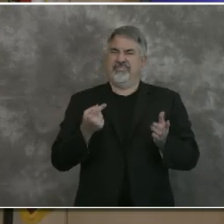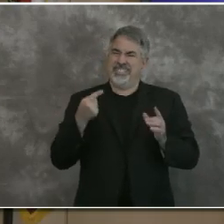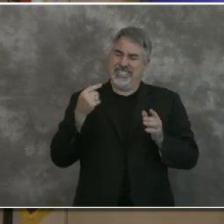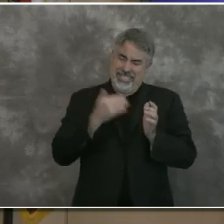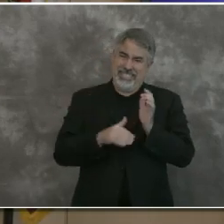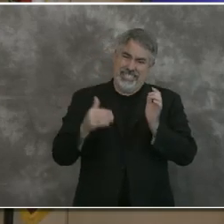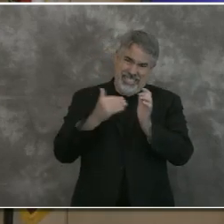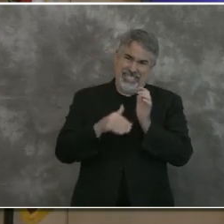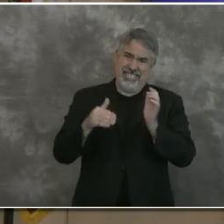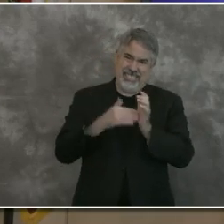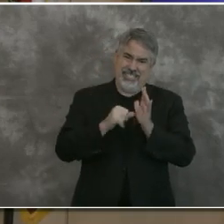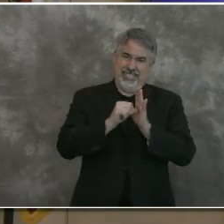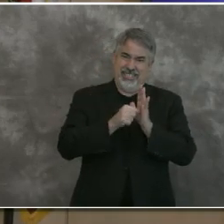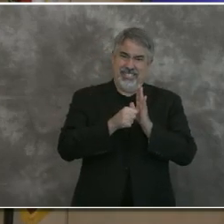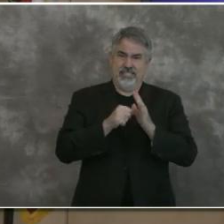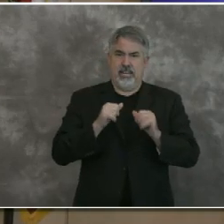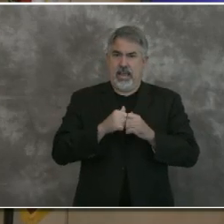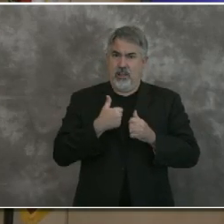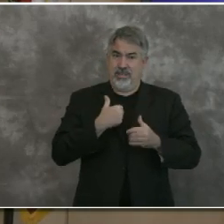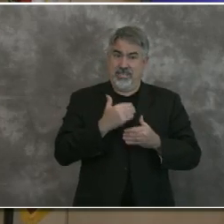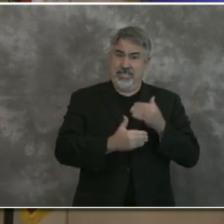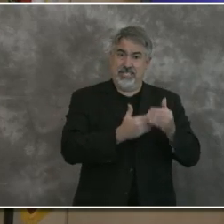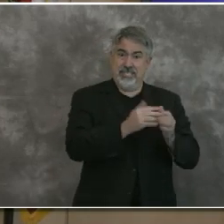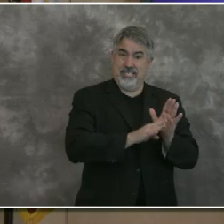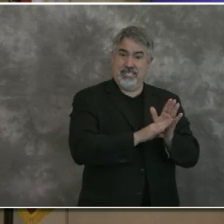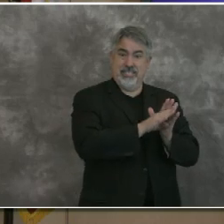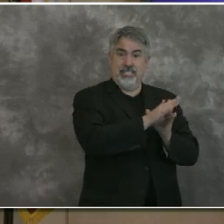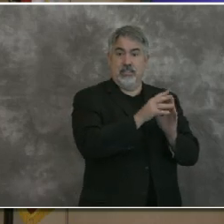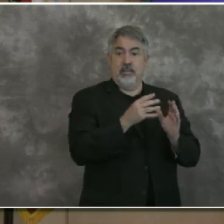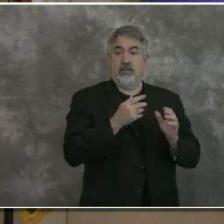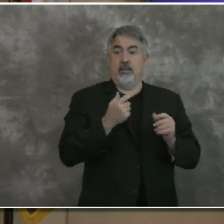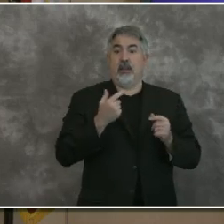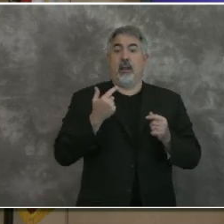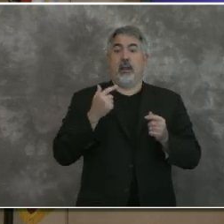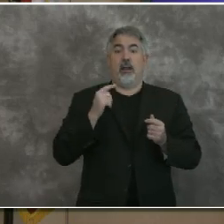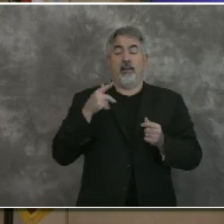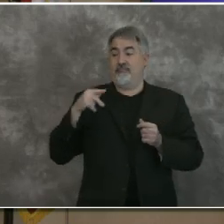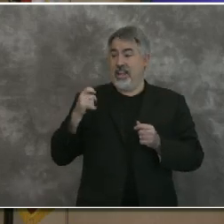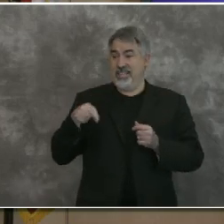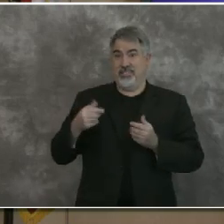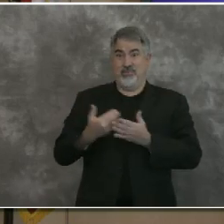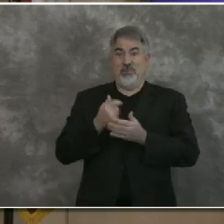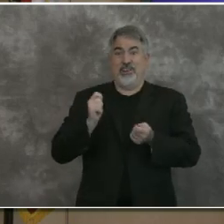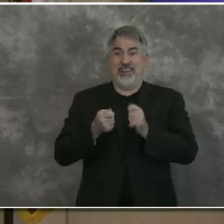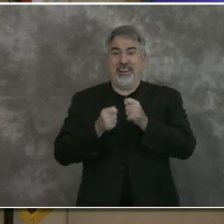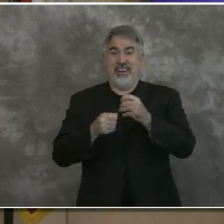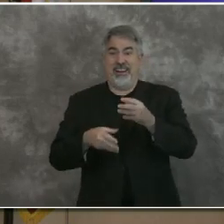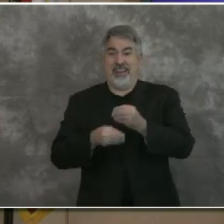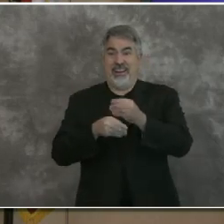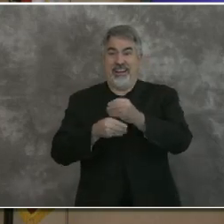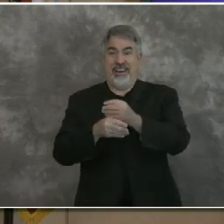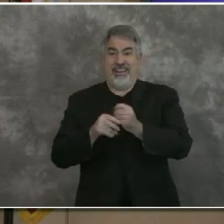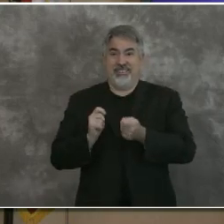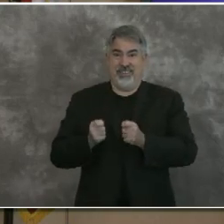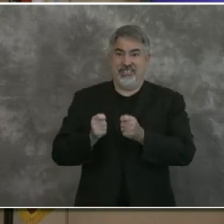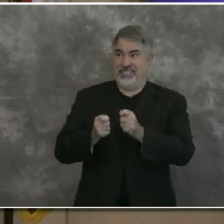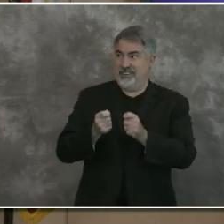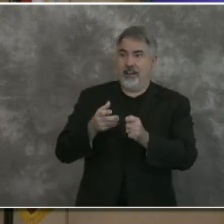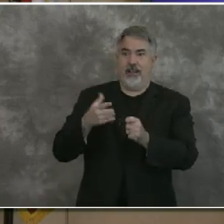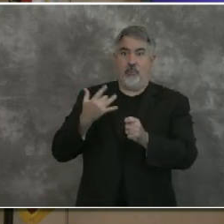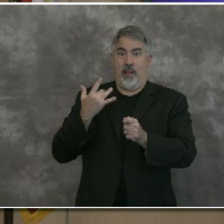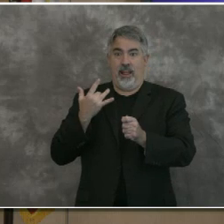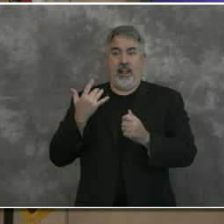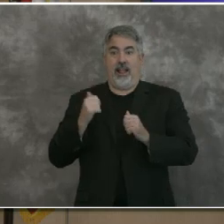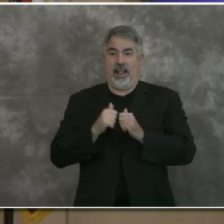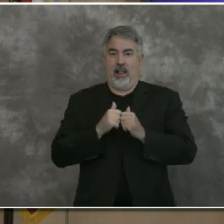best way that we move forward into this new phase, the phase of adaptation, it is important that we do it together. We certainly understand